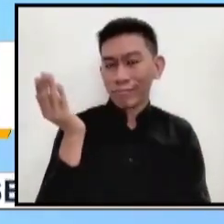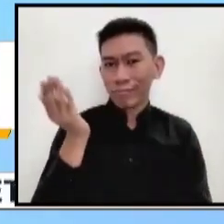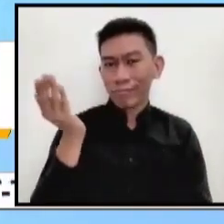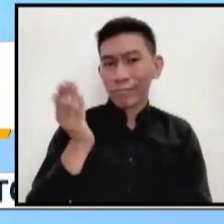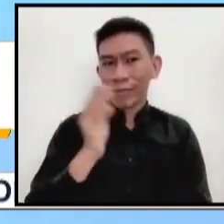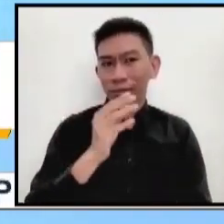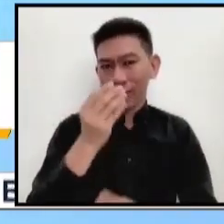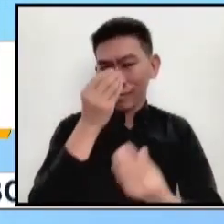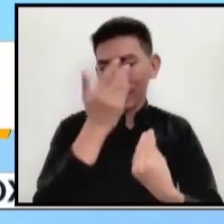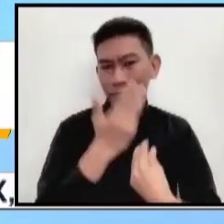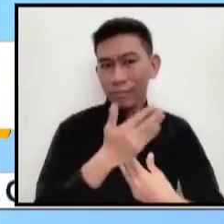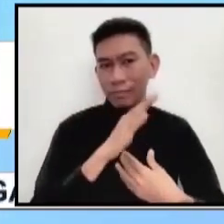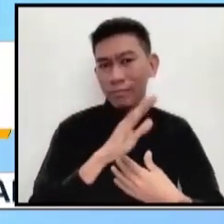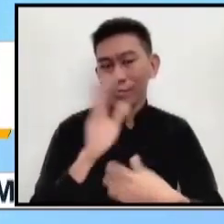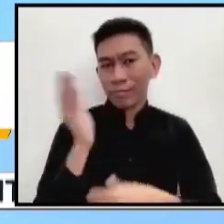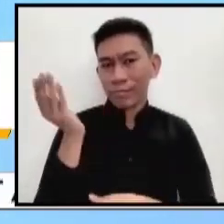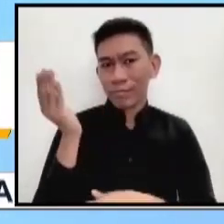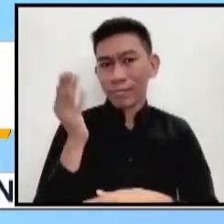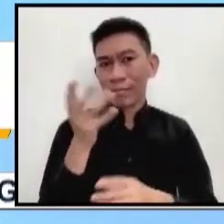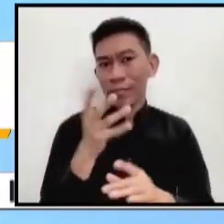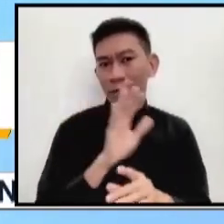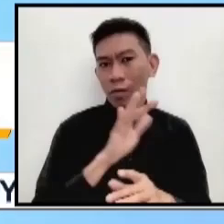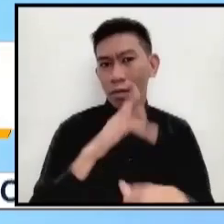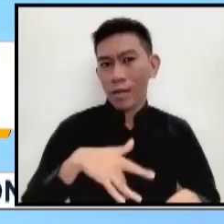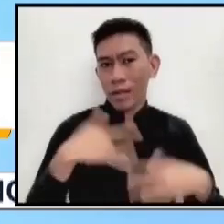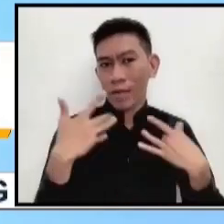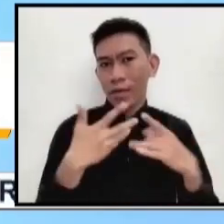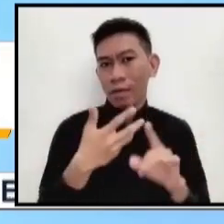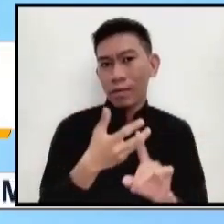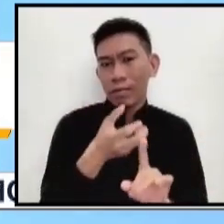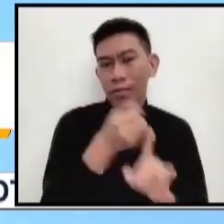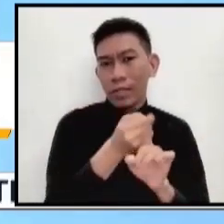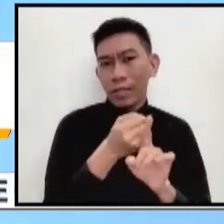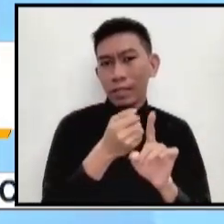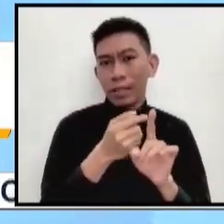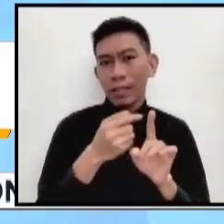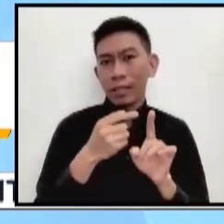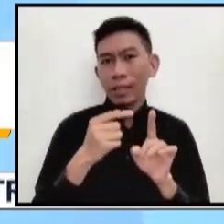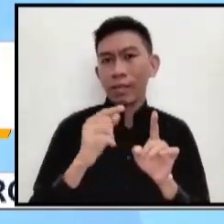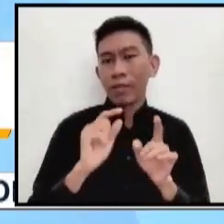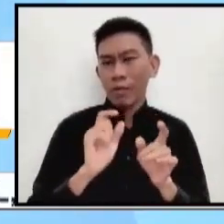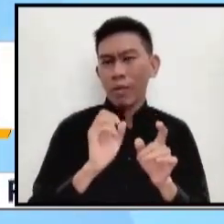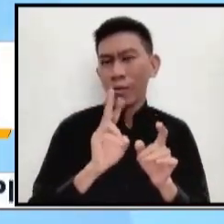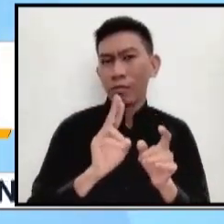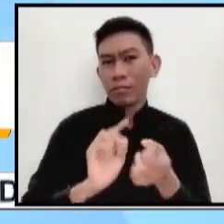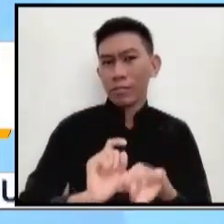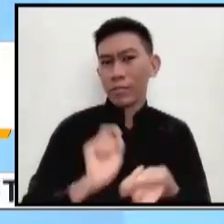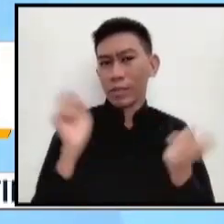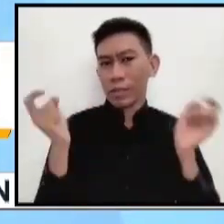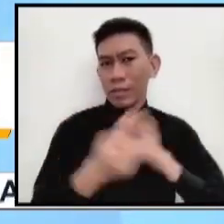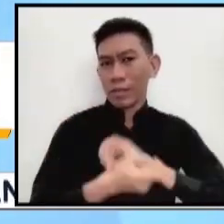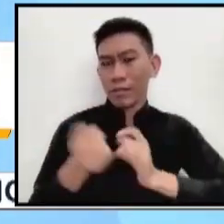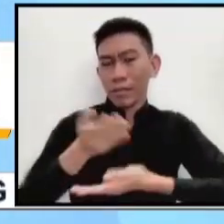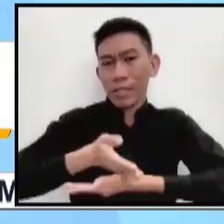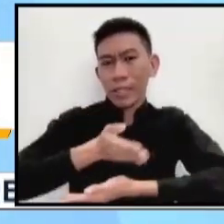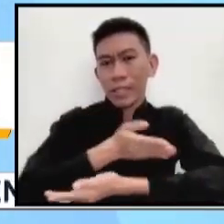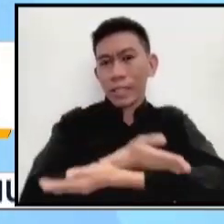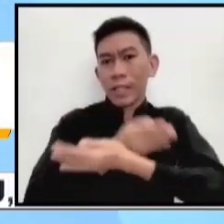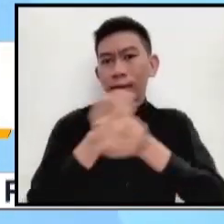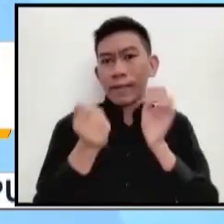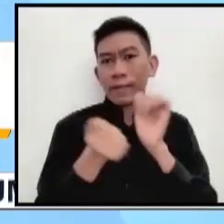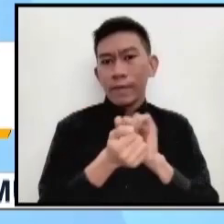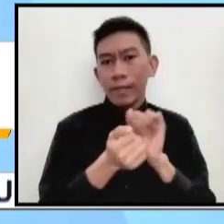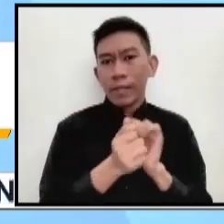life was impacted, how your life somehow changed for the better kasama ang iyong mga